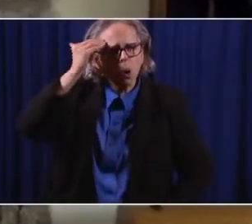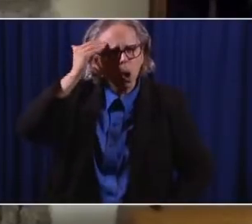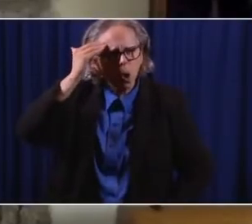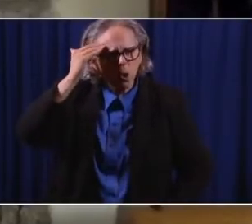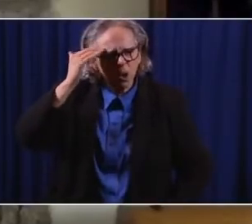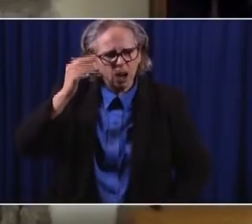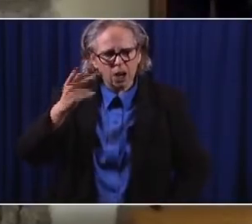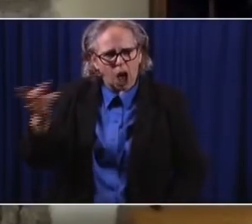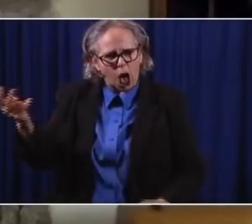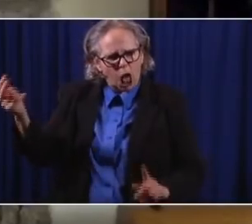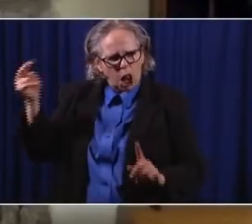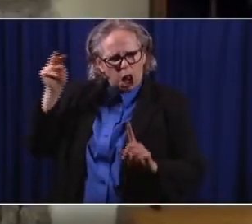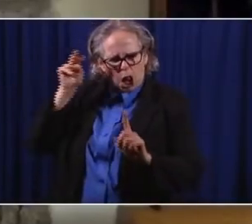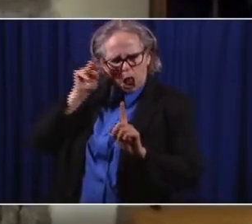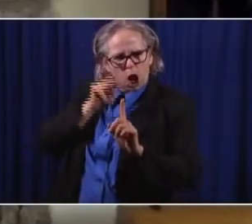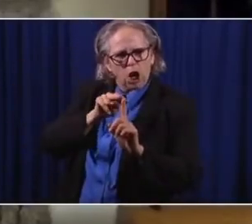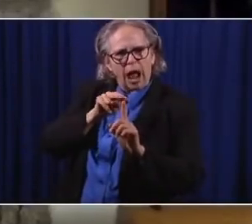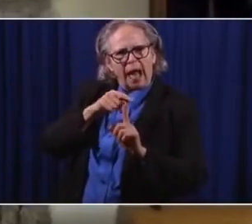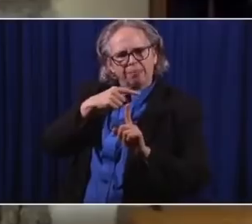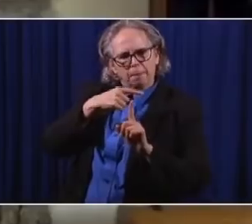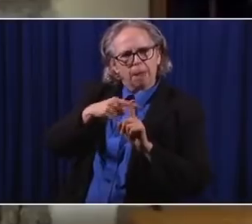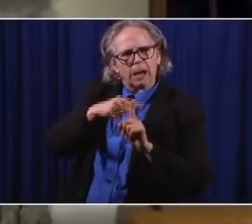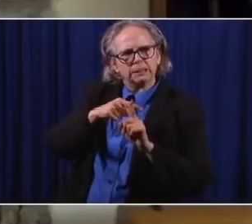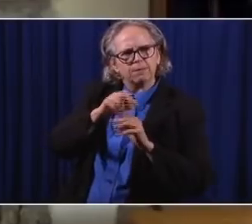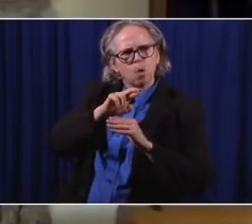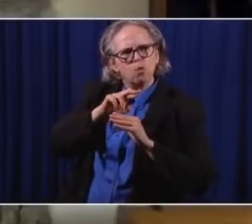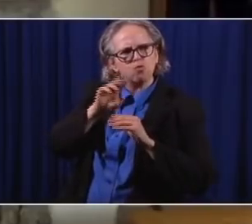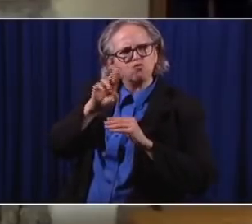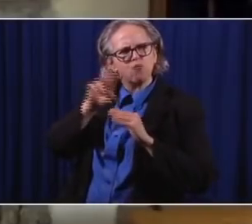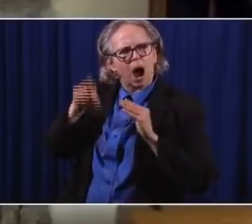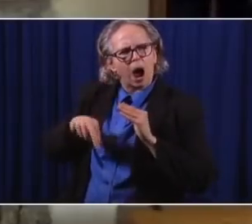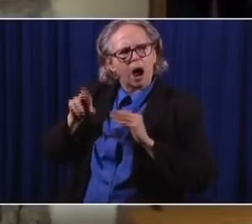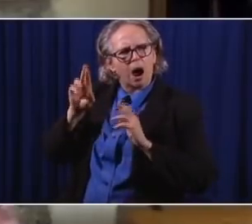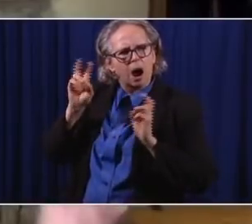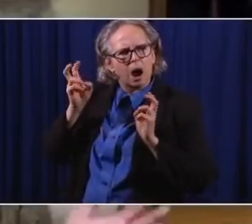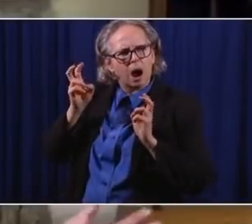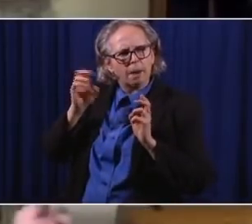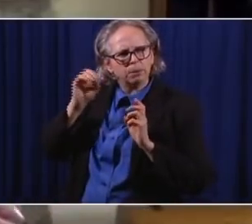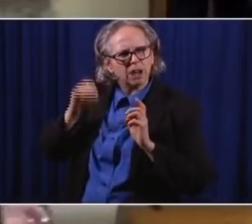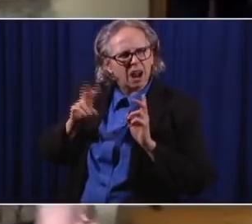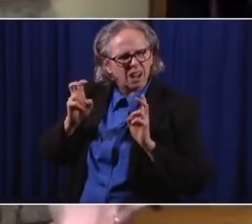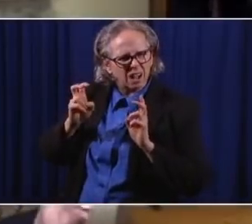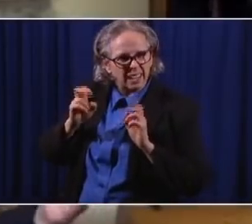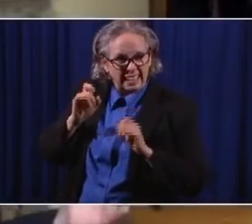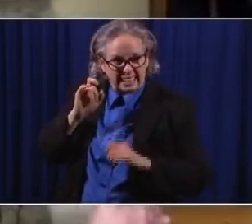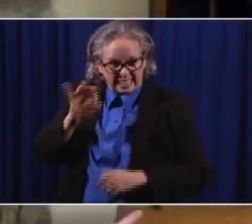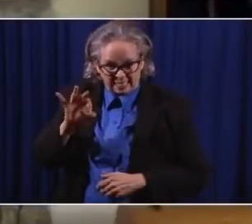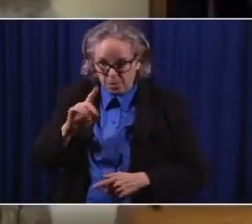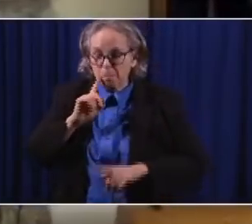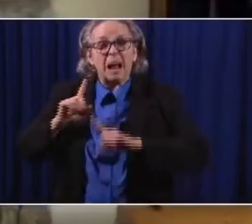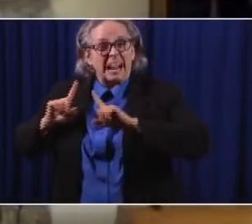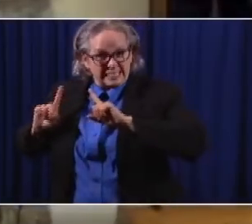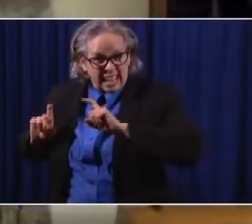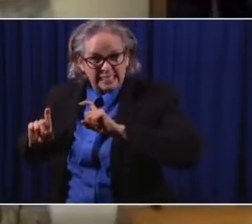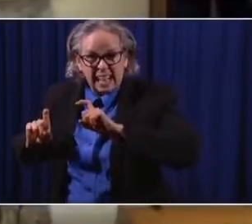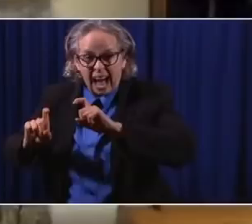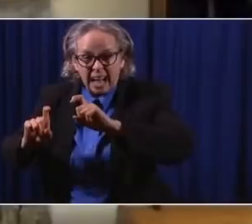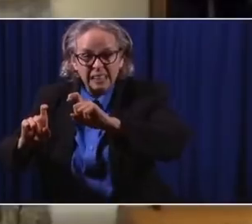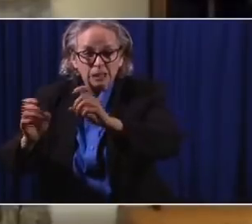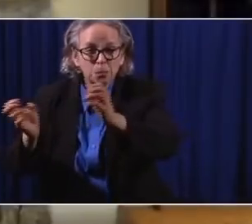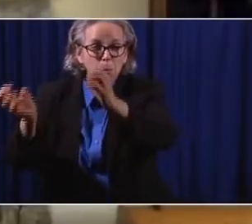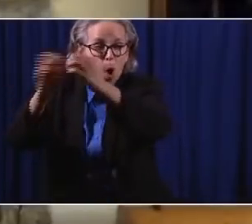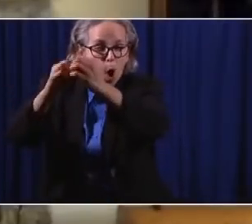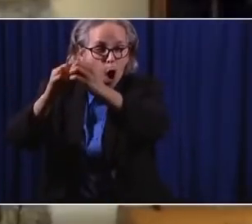in positivity. Generally, as you go out and testing a wider group of people, you